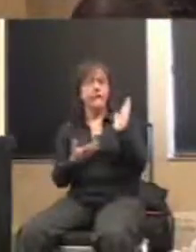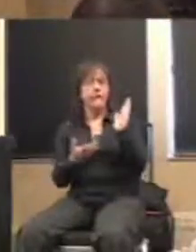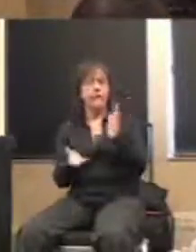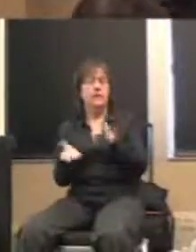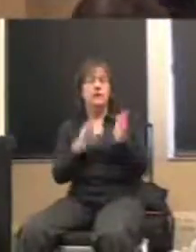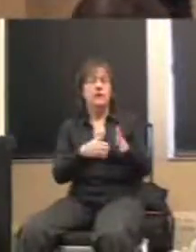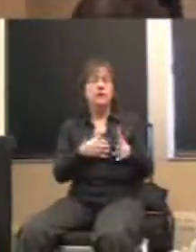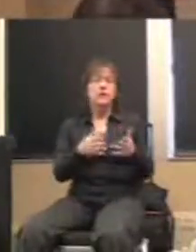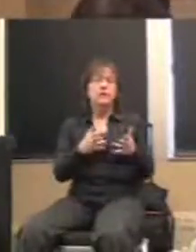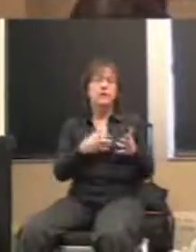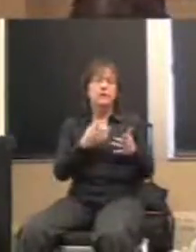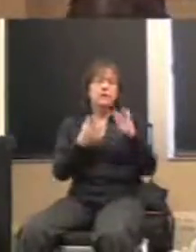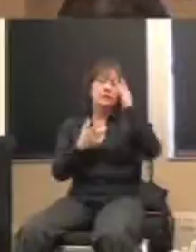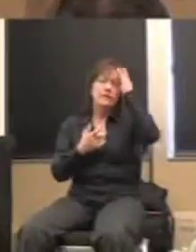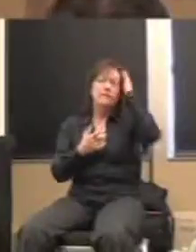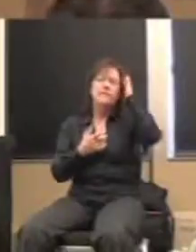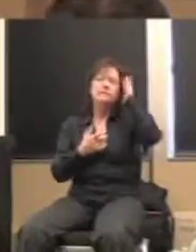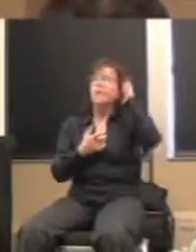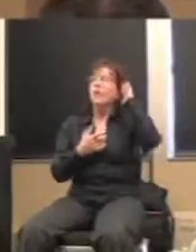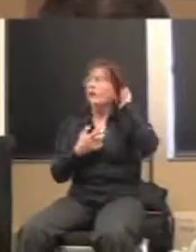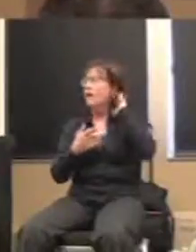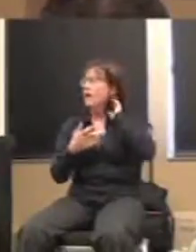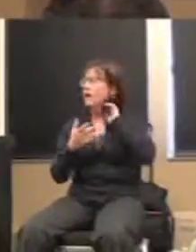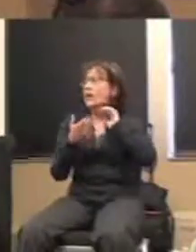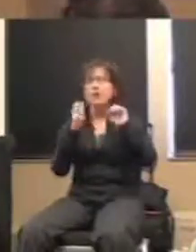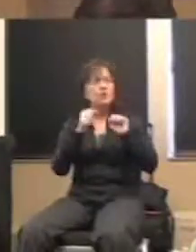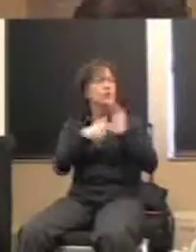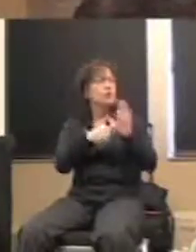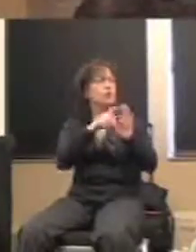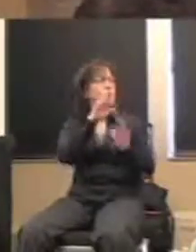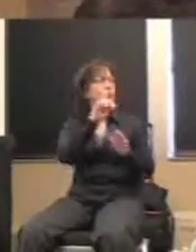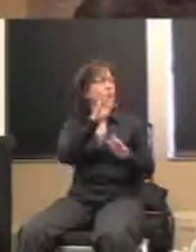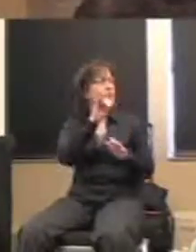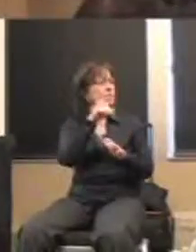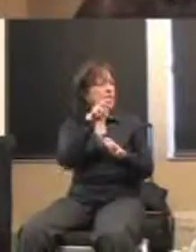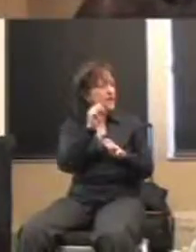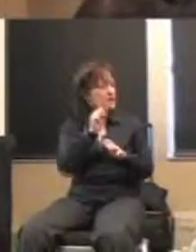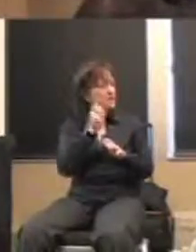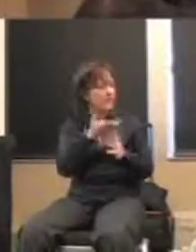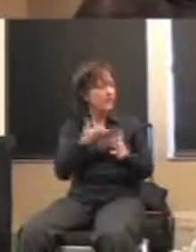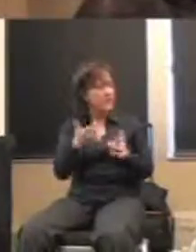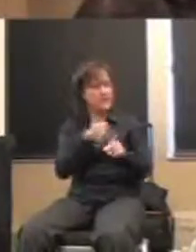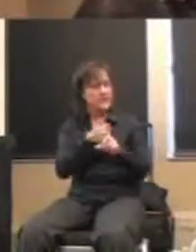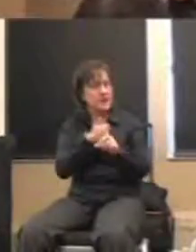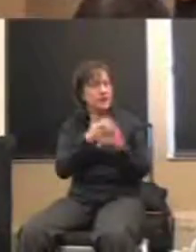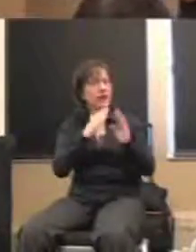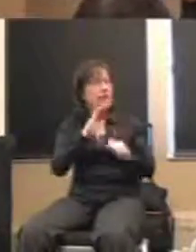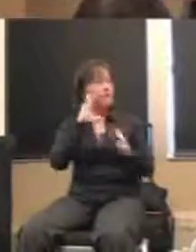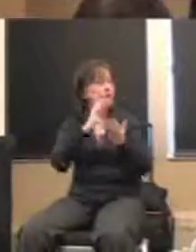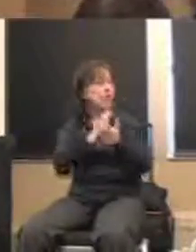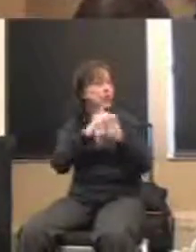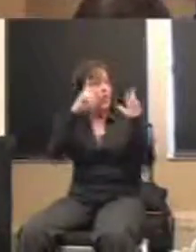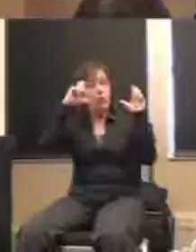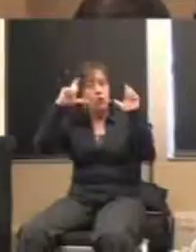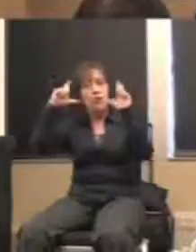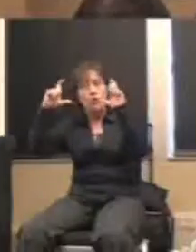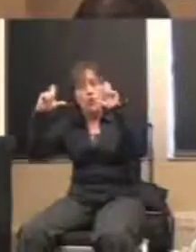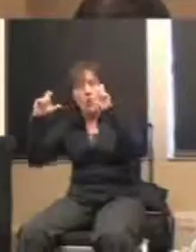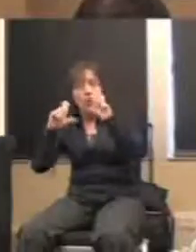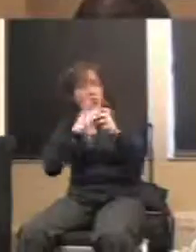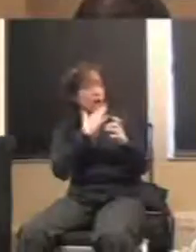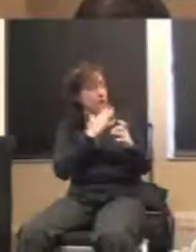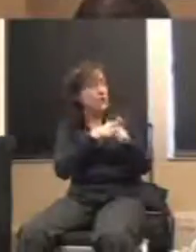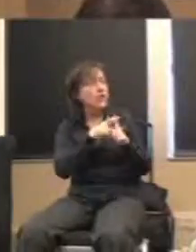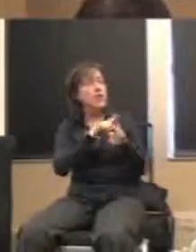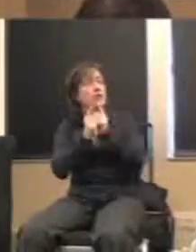and then you're at words. But you could do objects, you could do photos, color photos, and then you move to black and